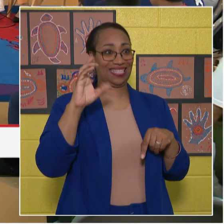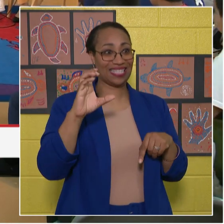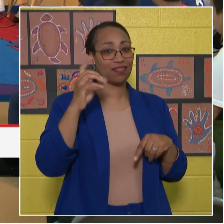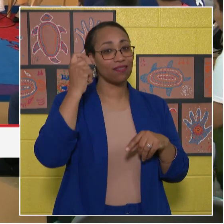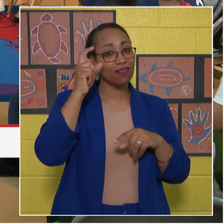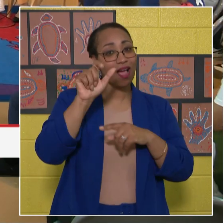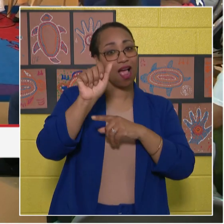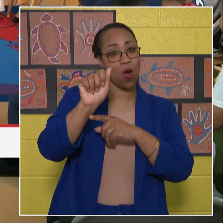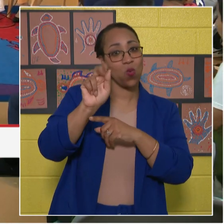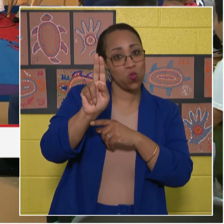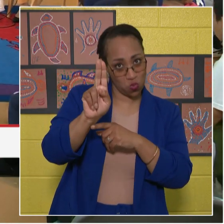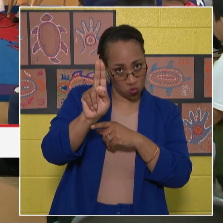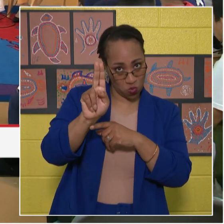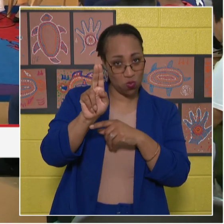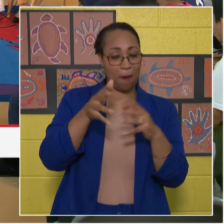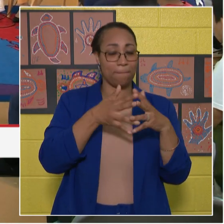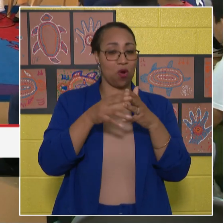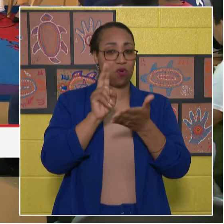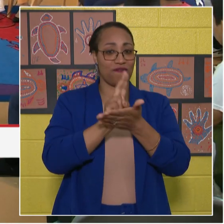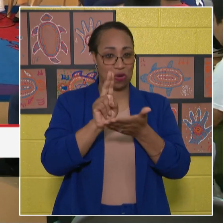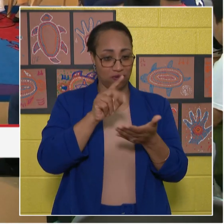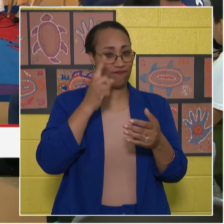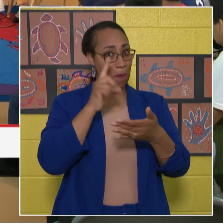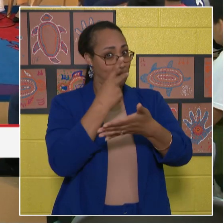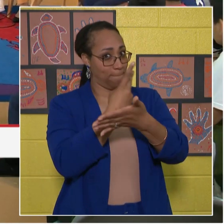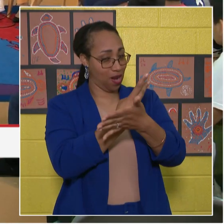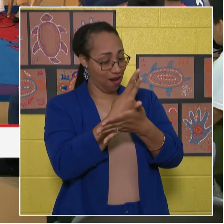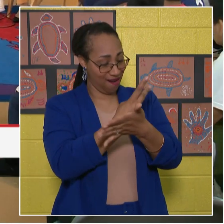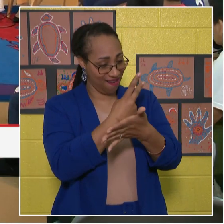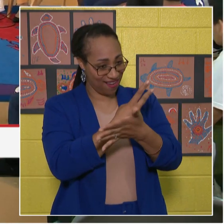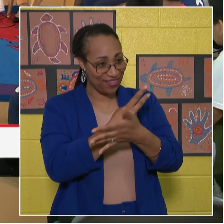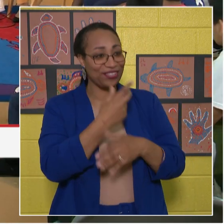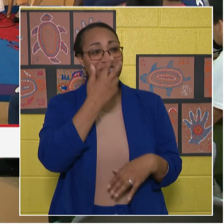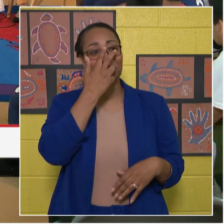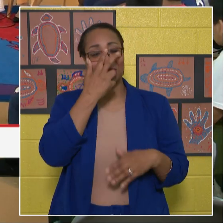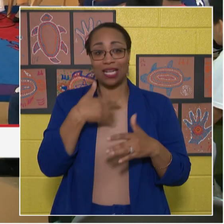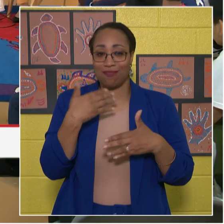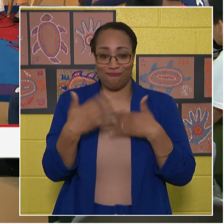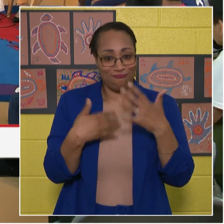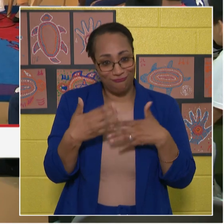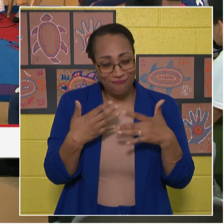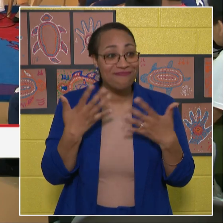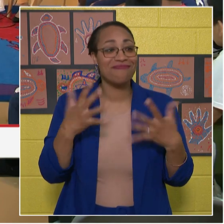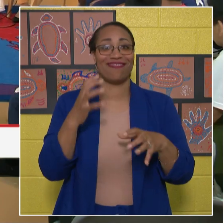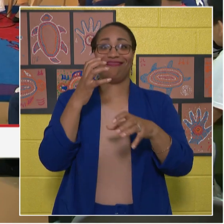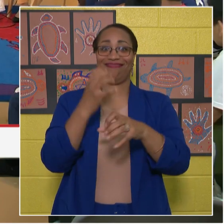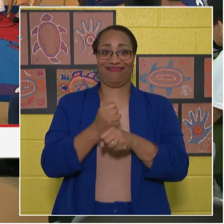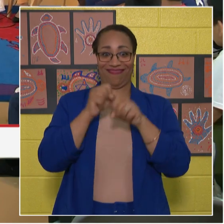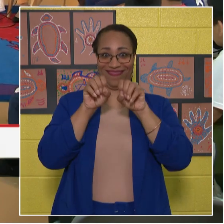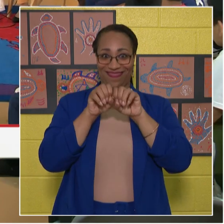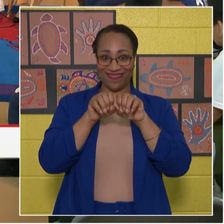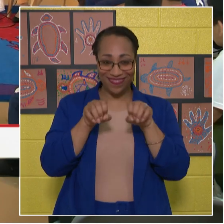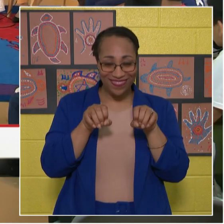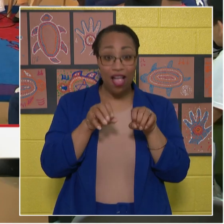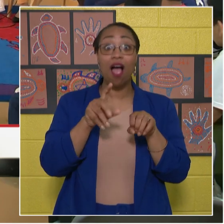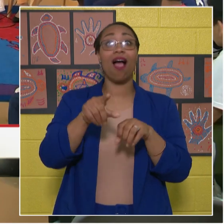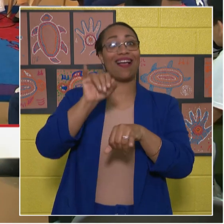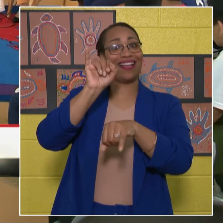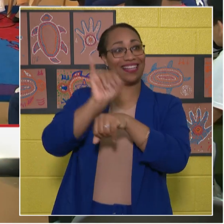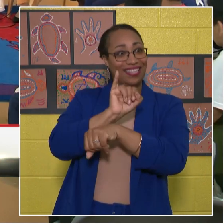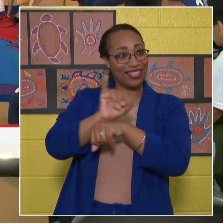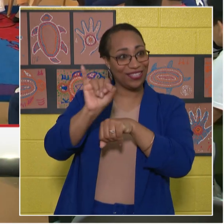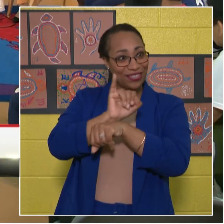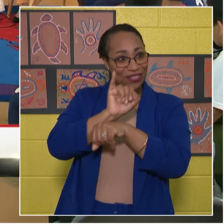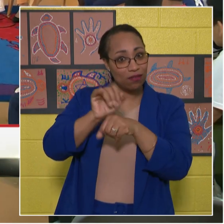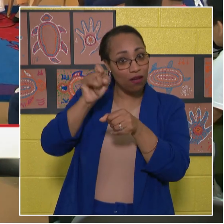by chance, by getting an internship in local government. And when I got an internship in local government,